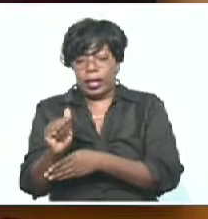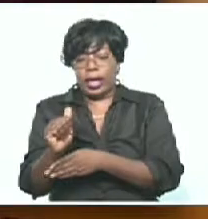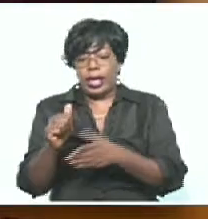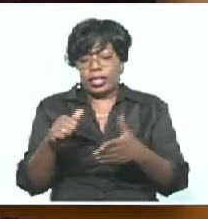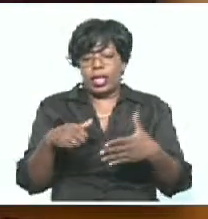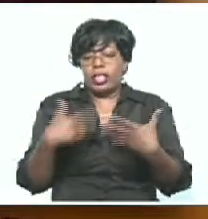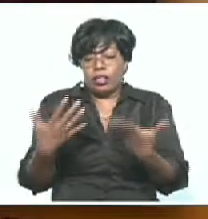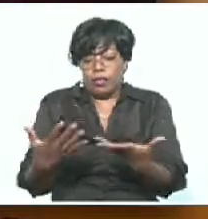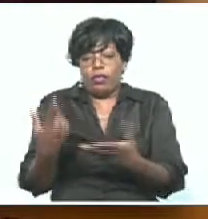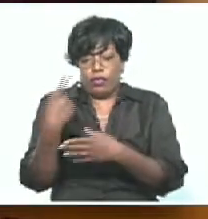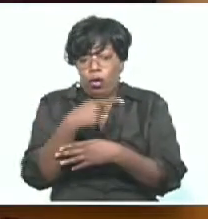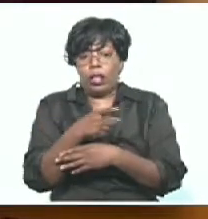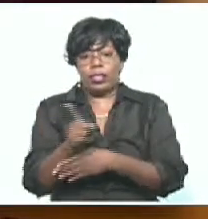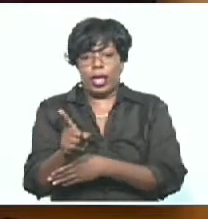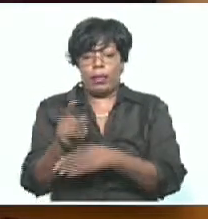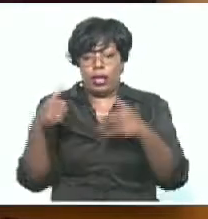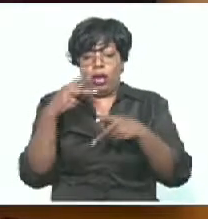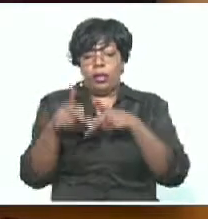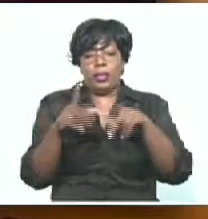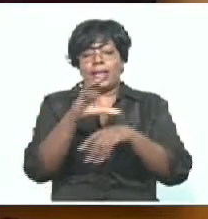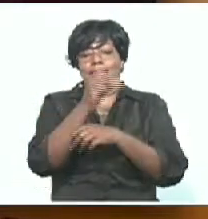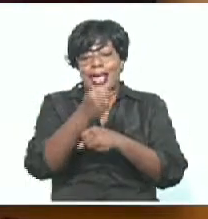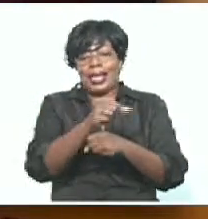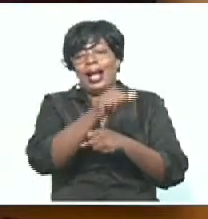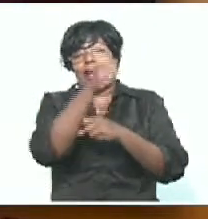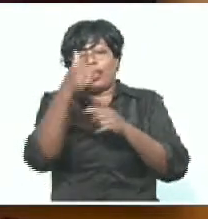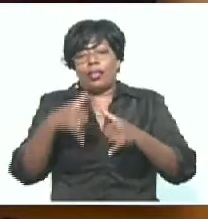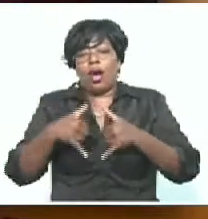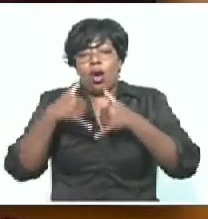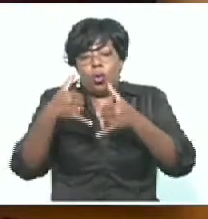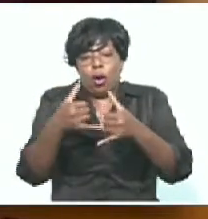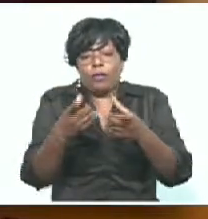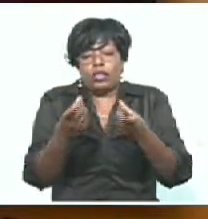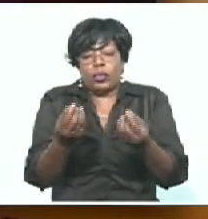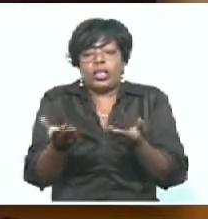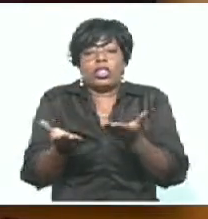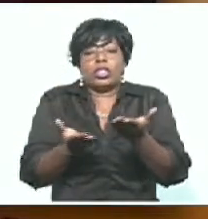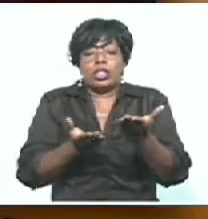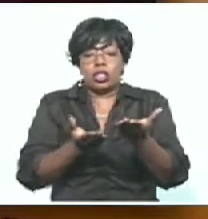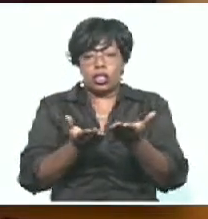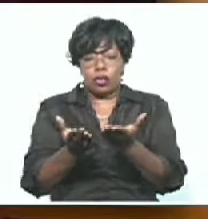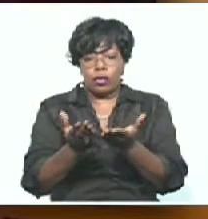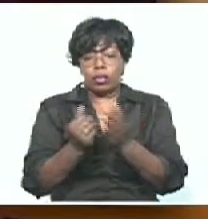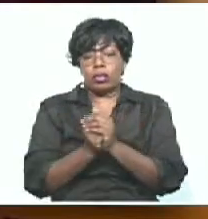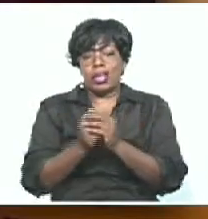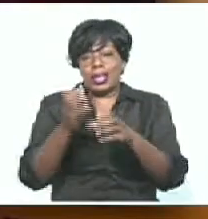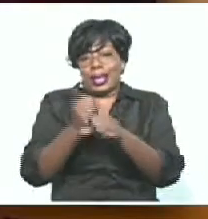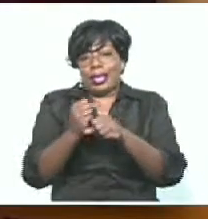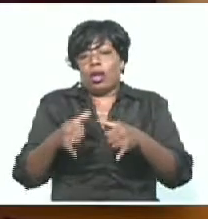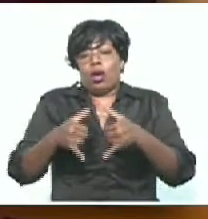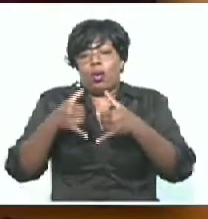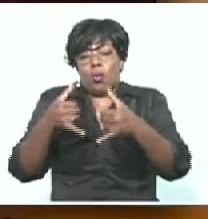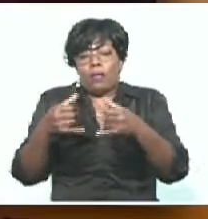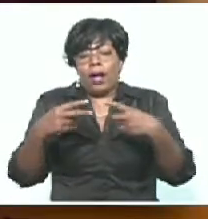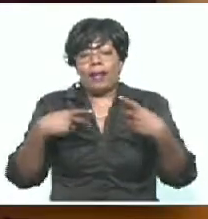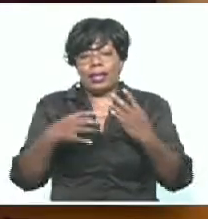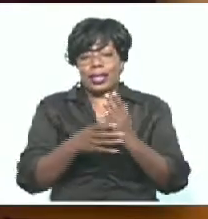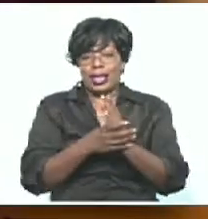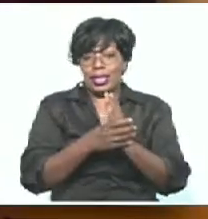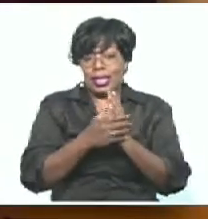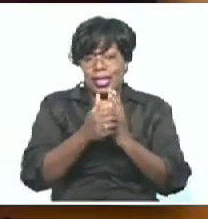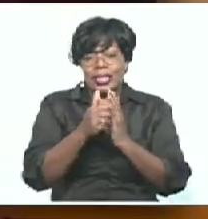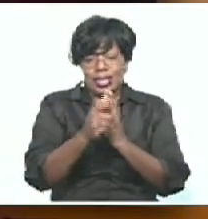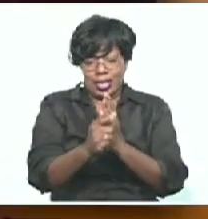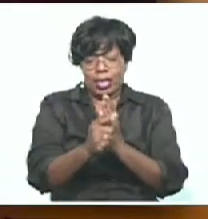available for them, and their young people can get another award. They can get an award for doing service. They can get an award for having a skill, and they can